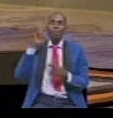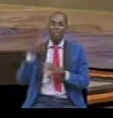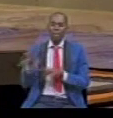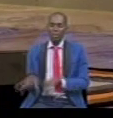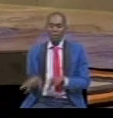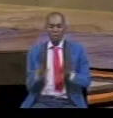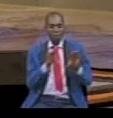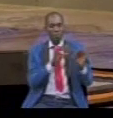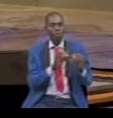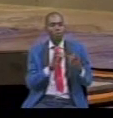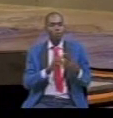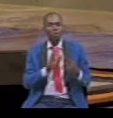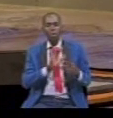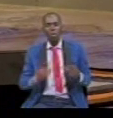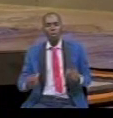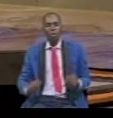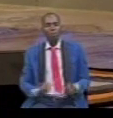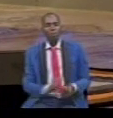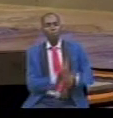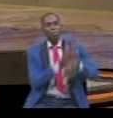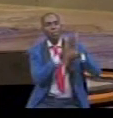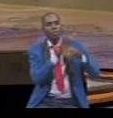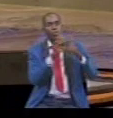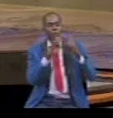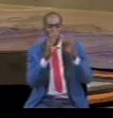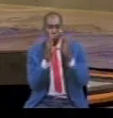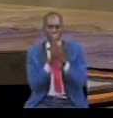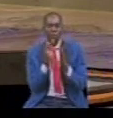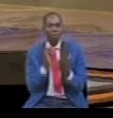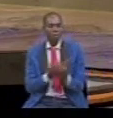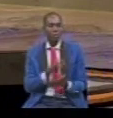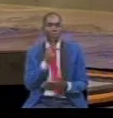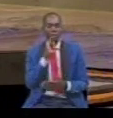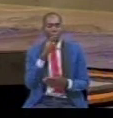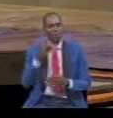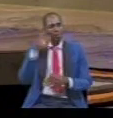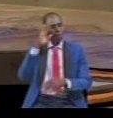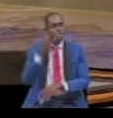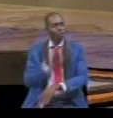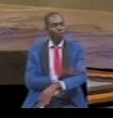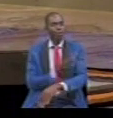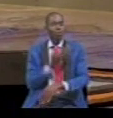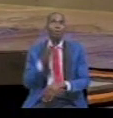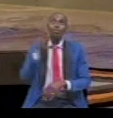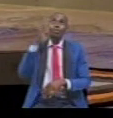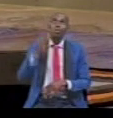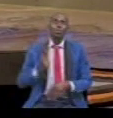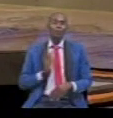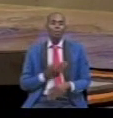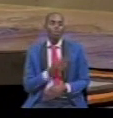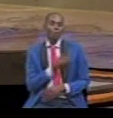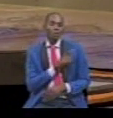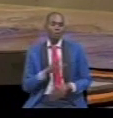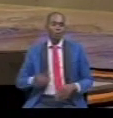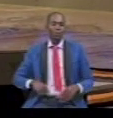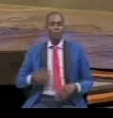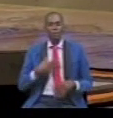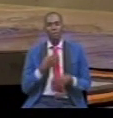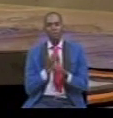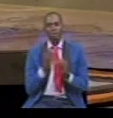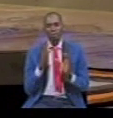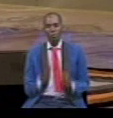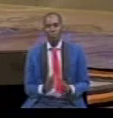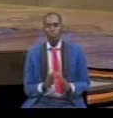into a mountain to pray. That's the Son of God, our Lord and Savior. He has